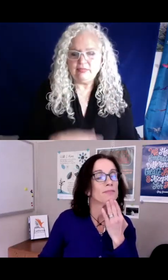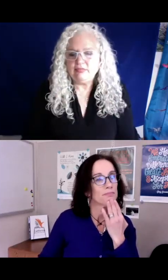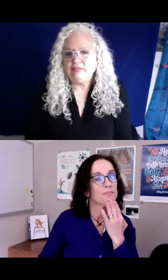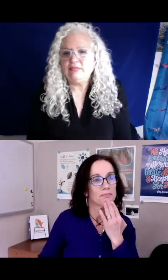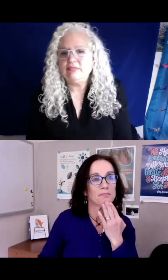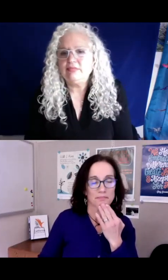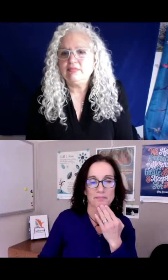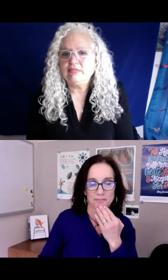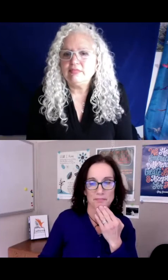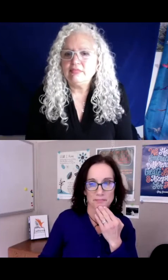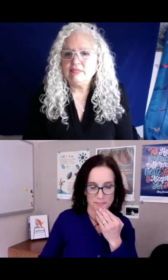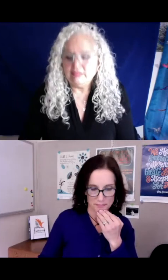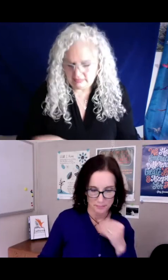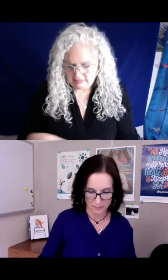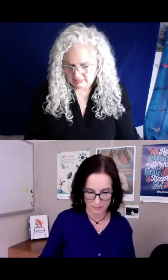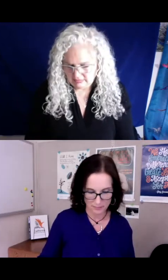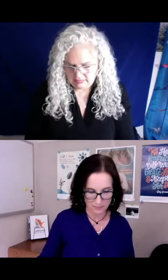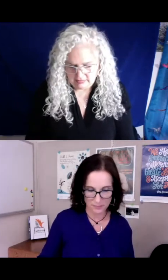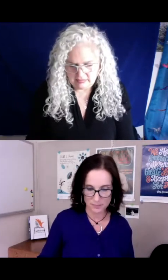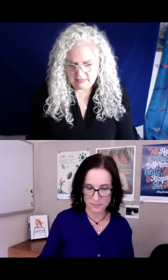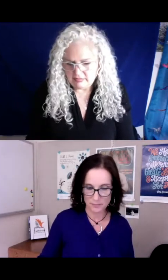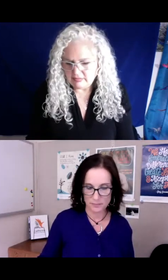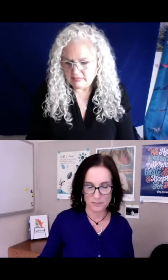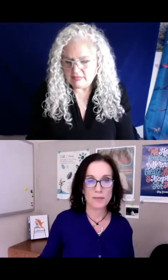So critical mass is very important.